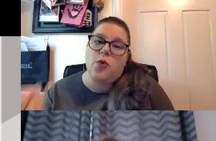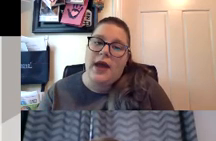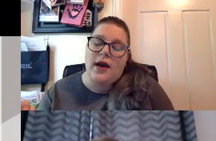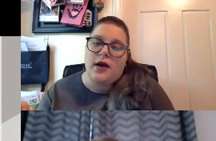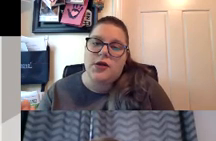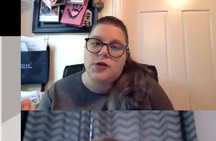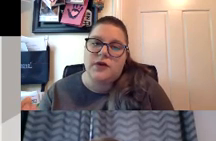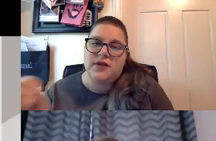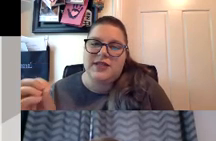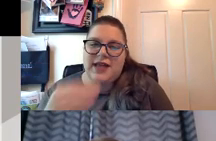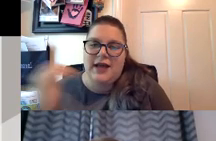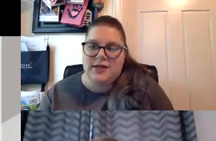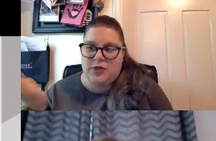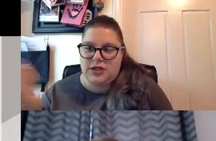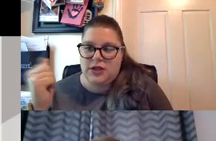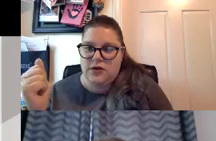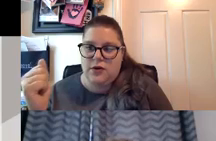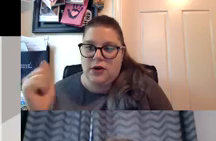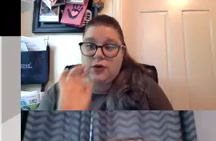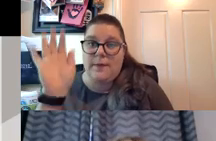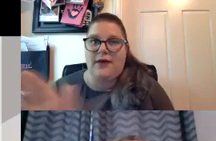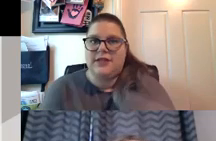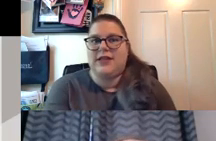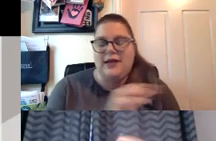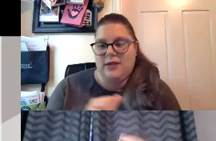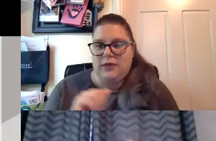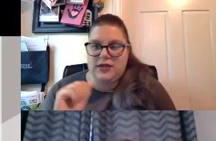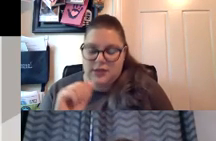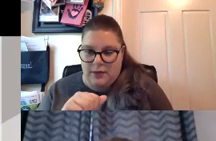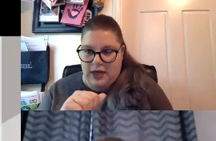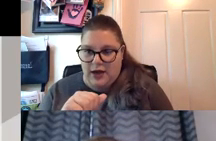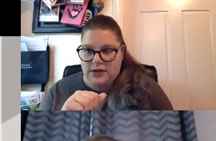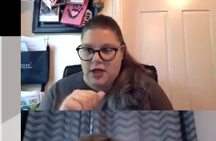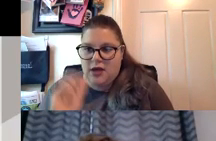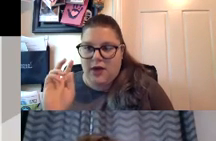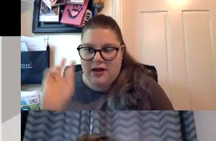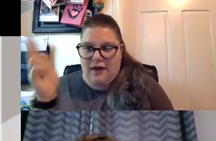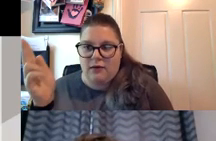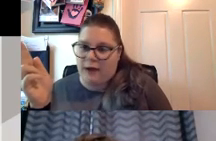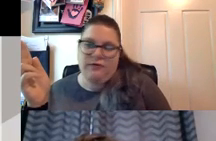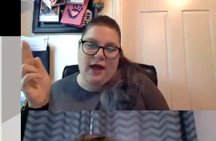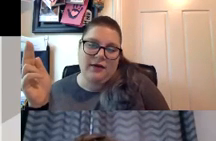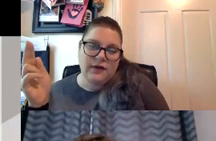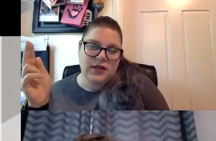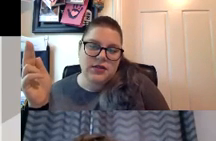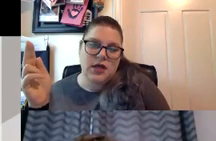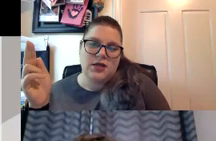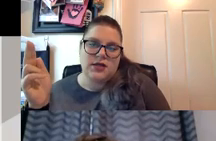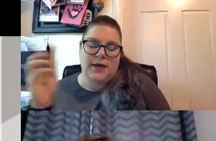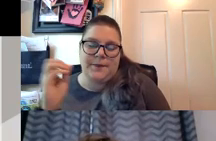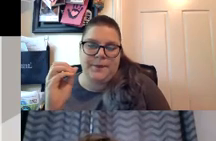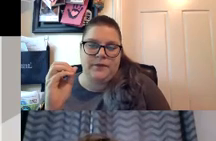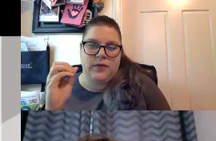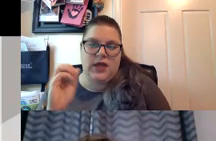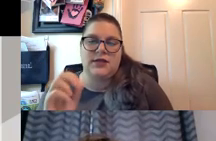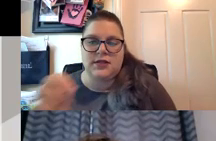you aware. So if someone scans something to you or you're about to scan something to somebody else, you kind of have that red flag first to